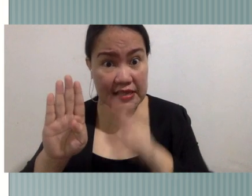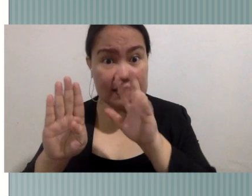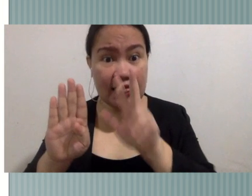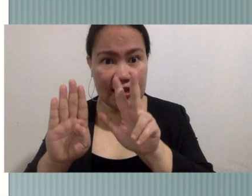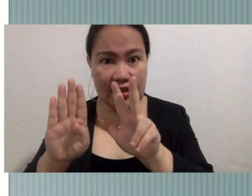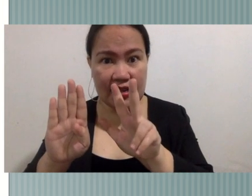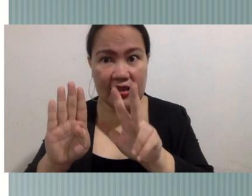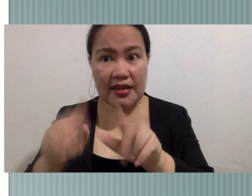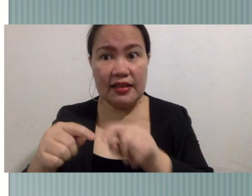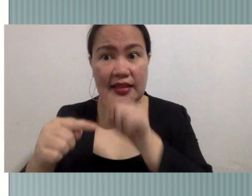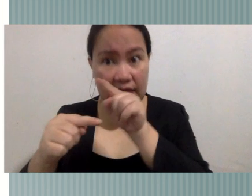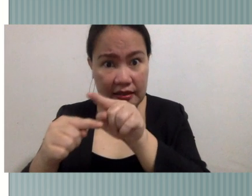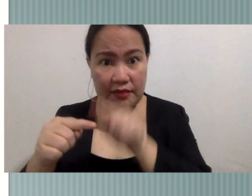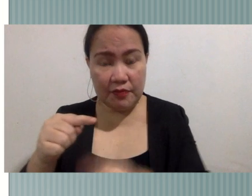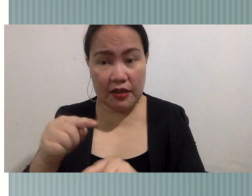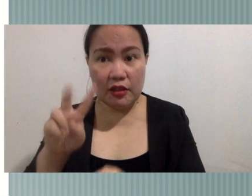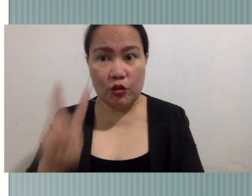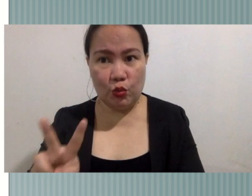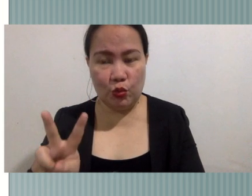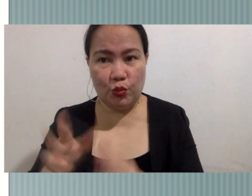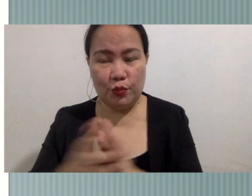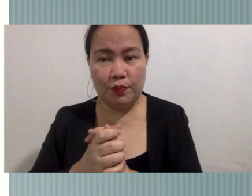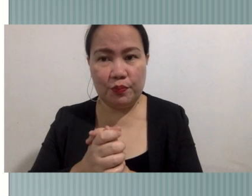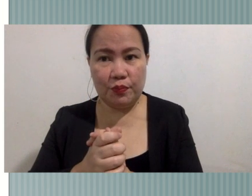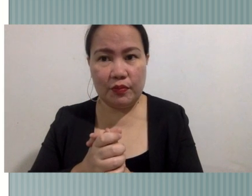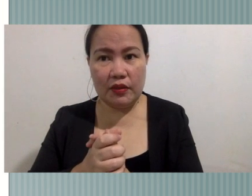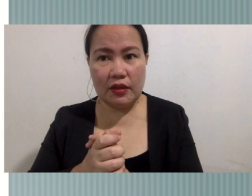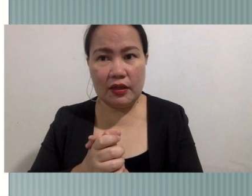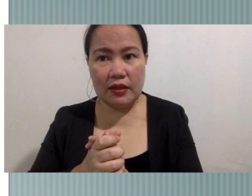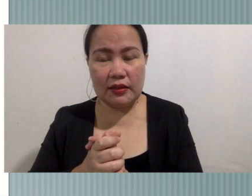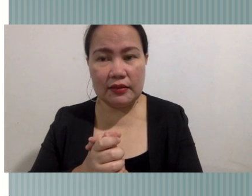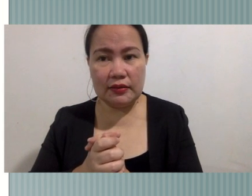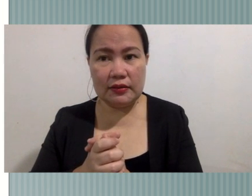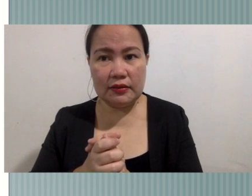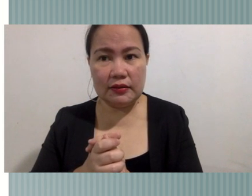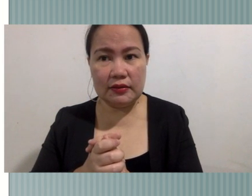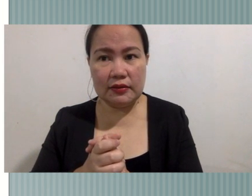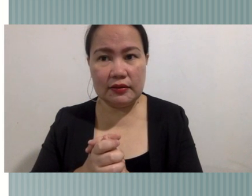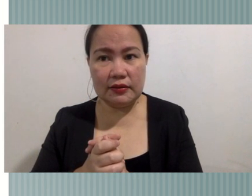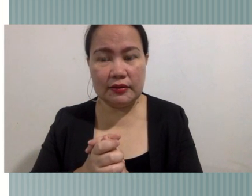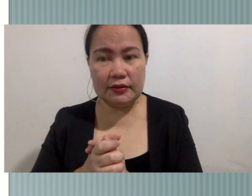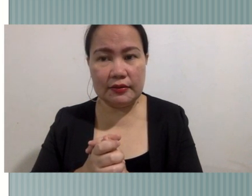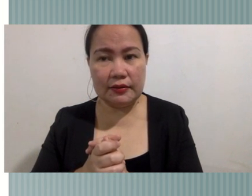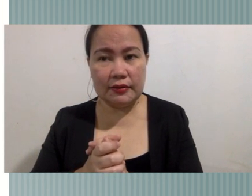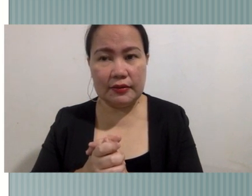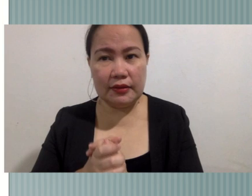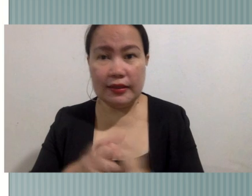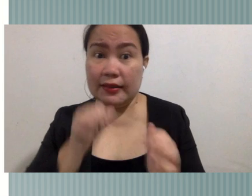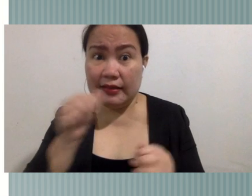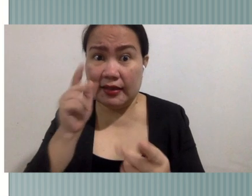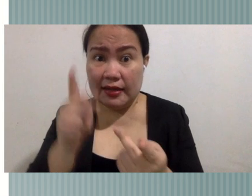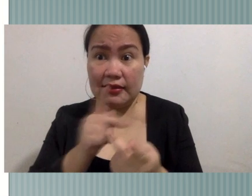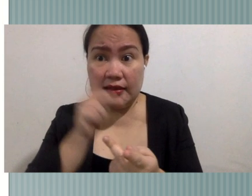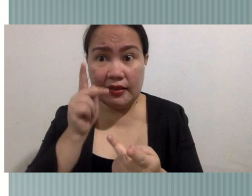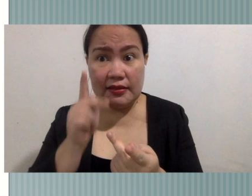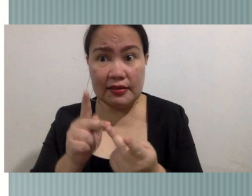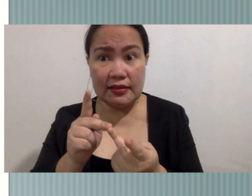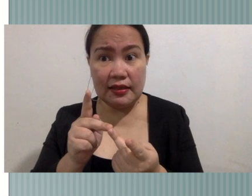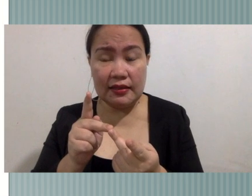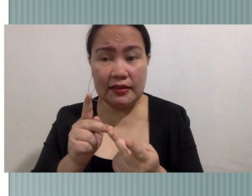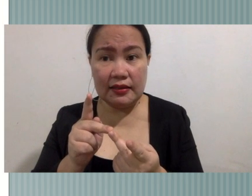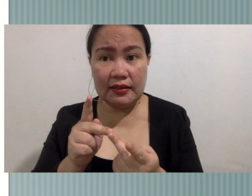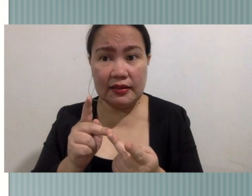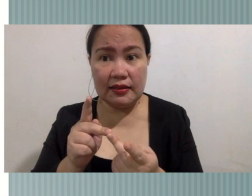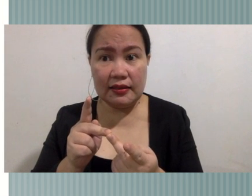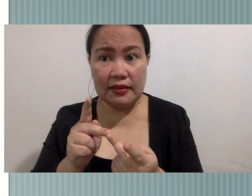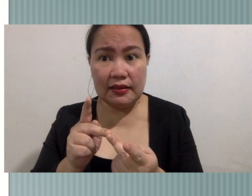b, divide natin kay 2. So, since hindi exact, no, yung